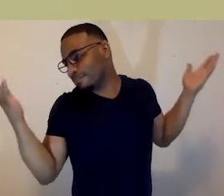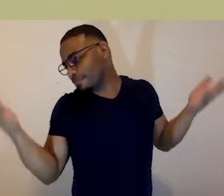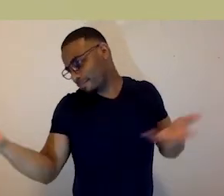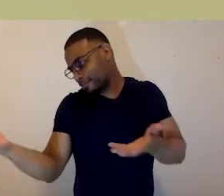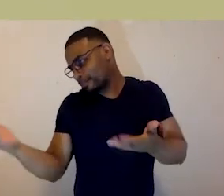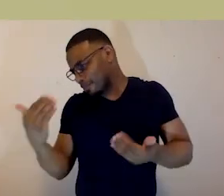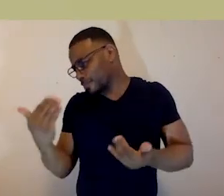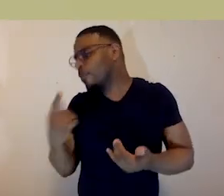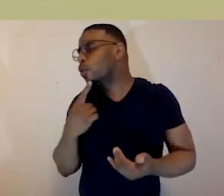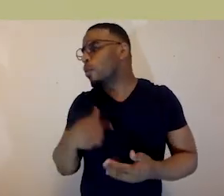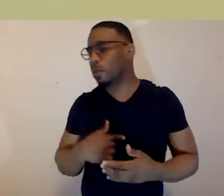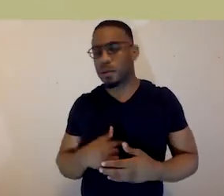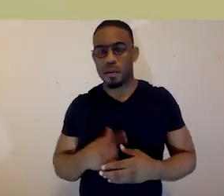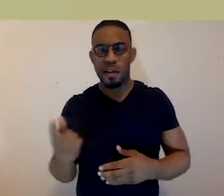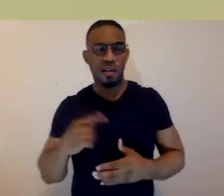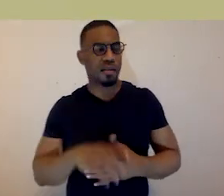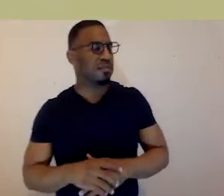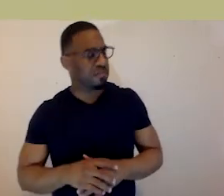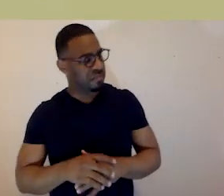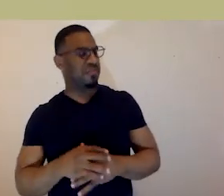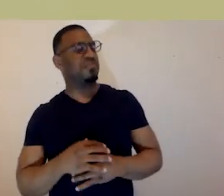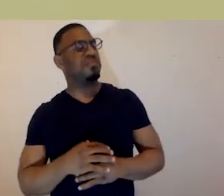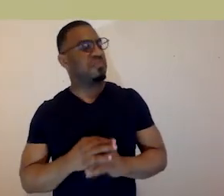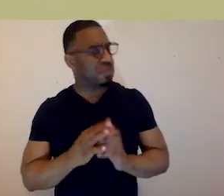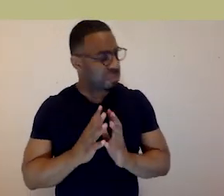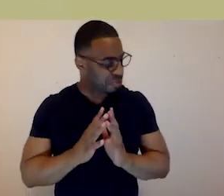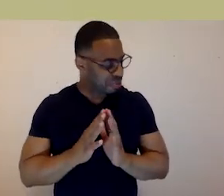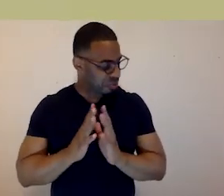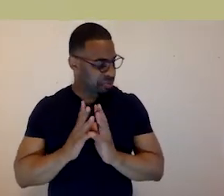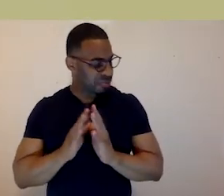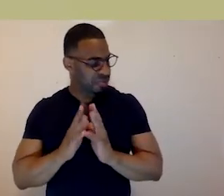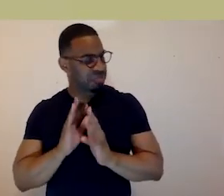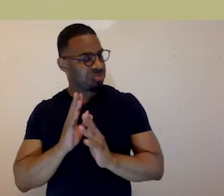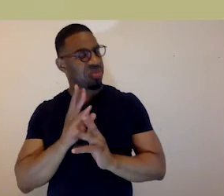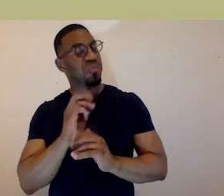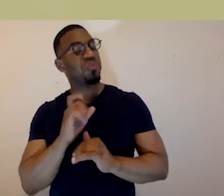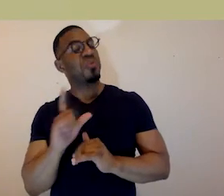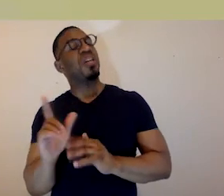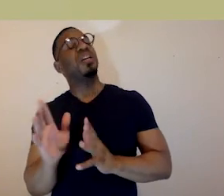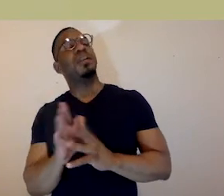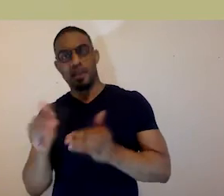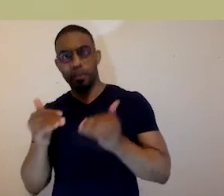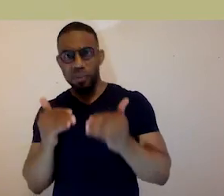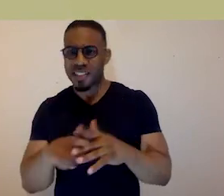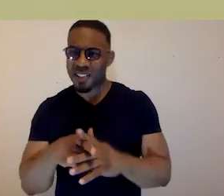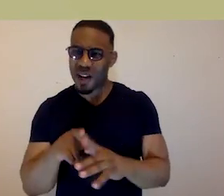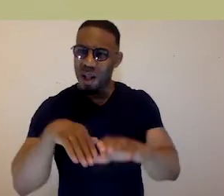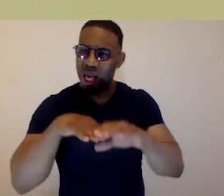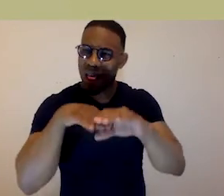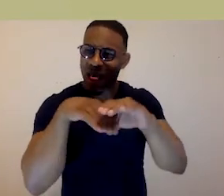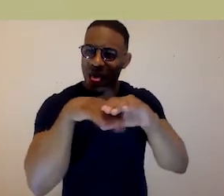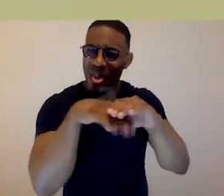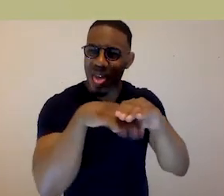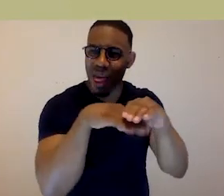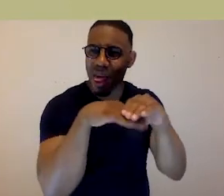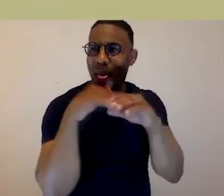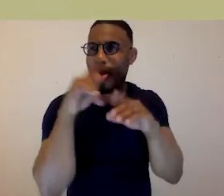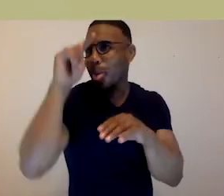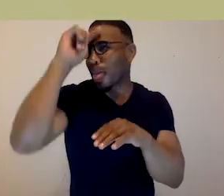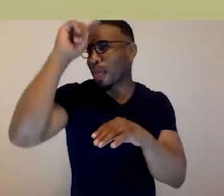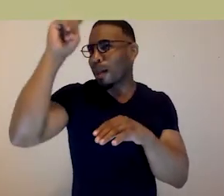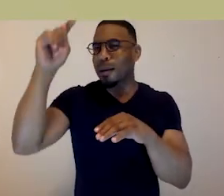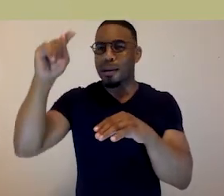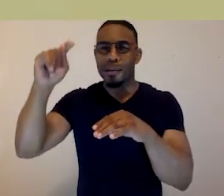wrong. And he goes, well, and he proceeds to start talking all of this